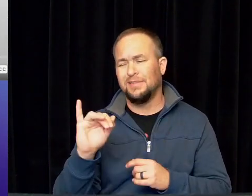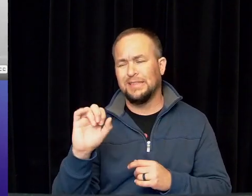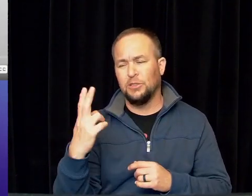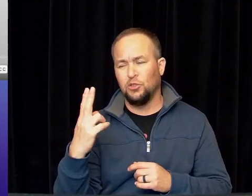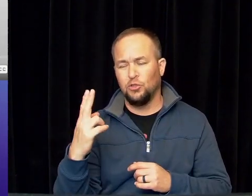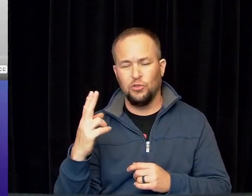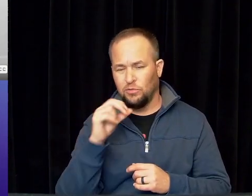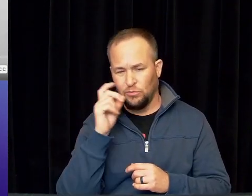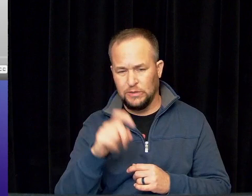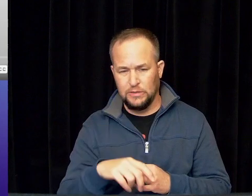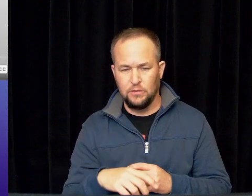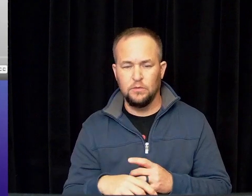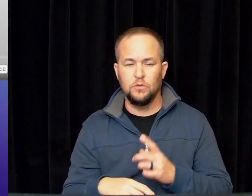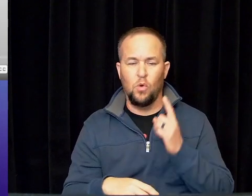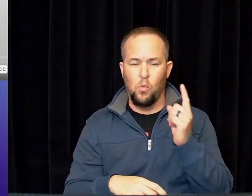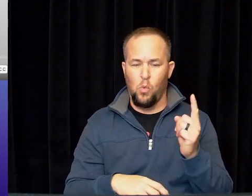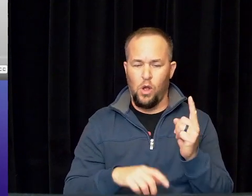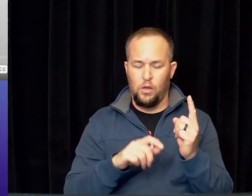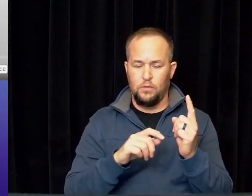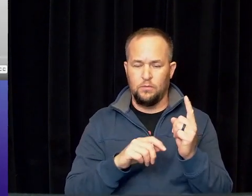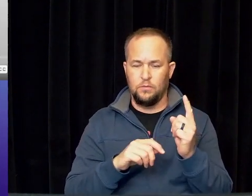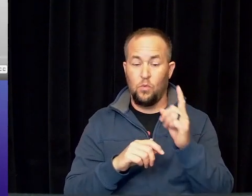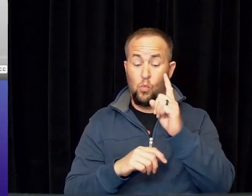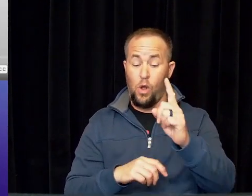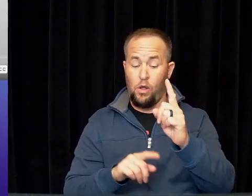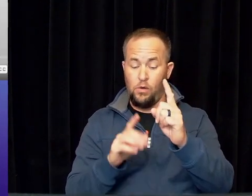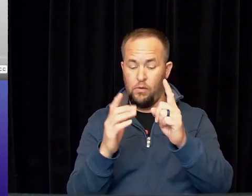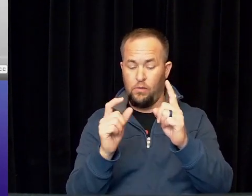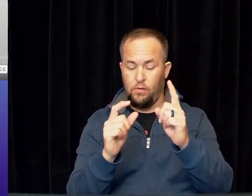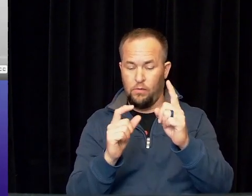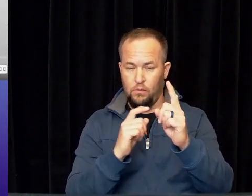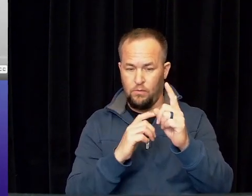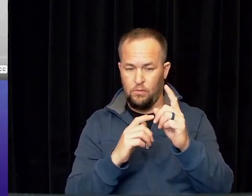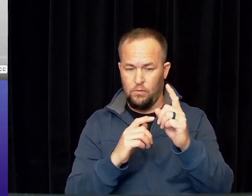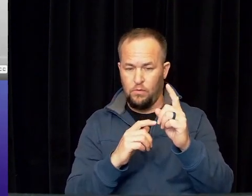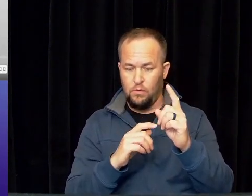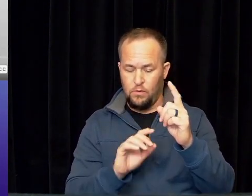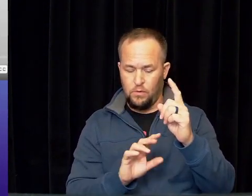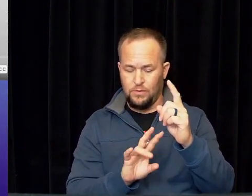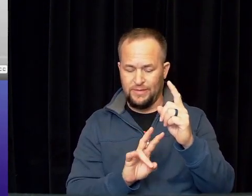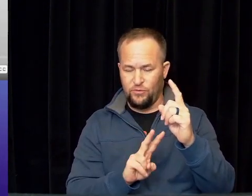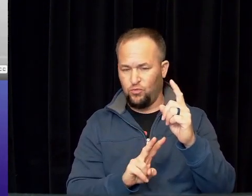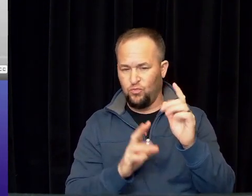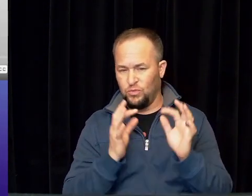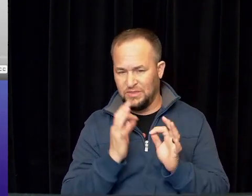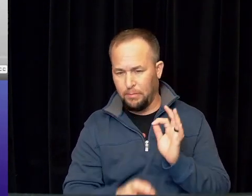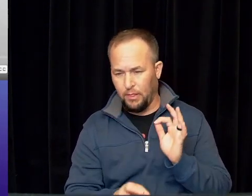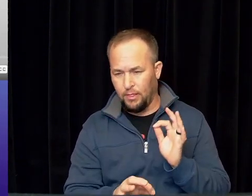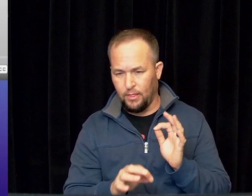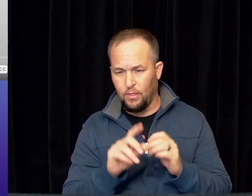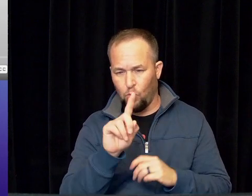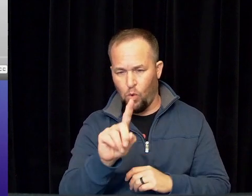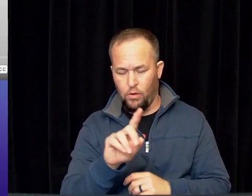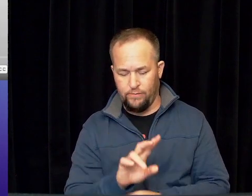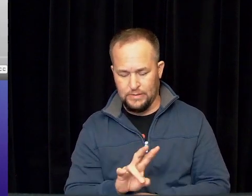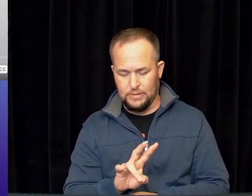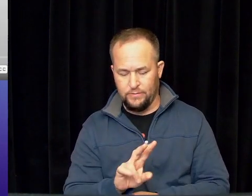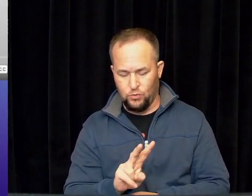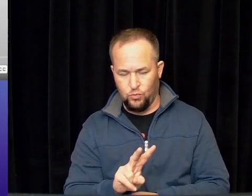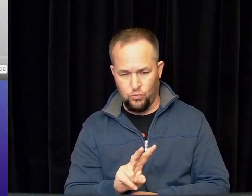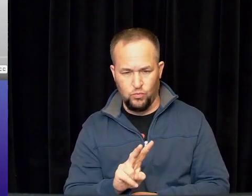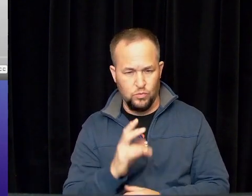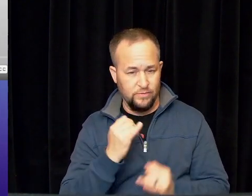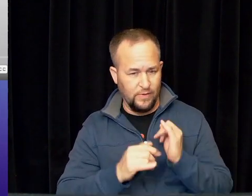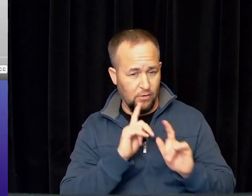the units. Our final answer is as a fraction in simplest form. That's as simple as we get it. So there's the final answer for